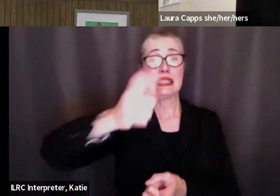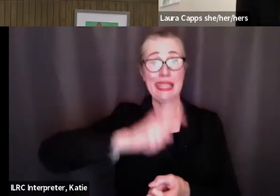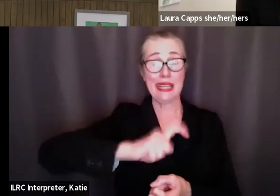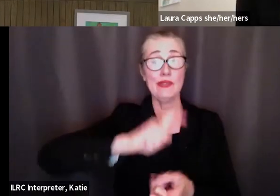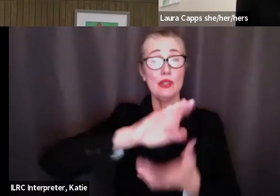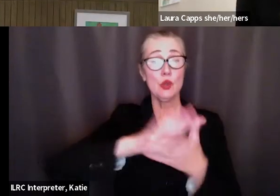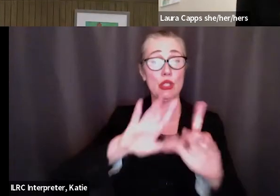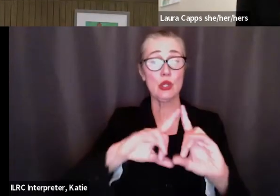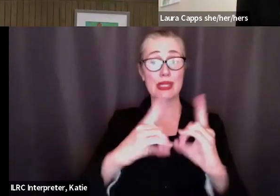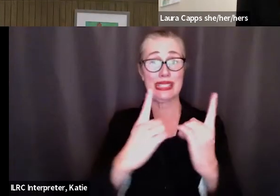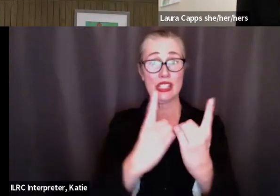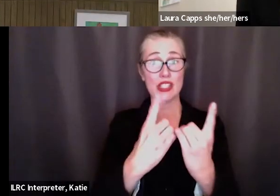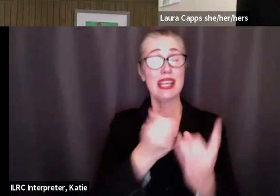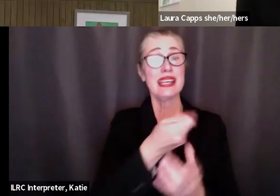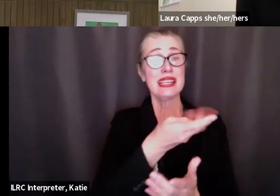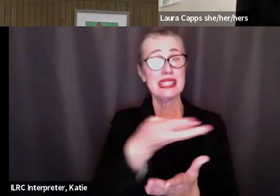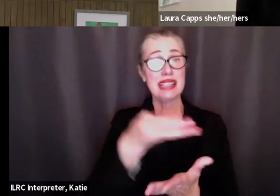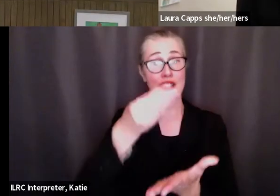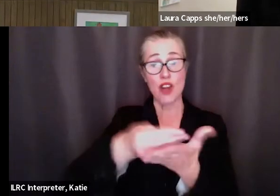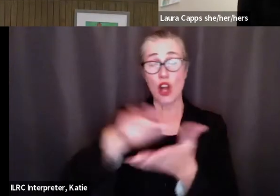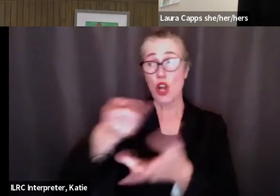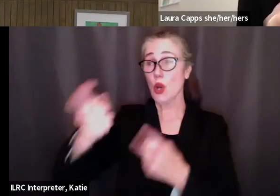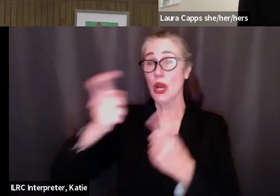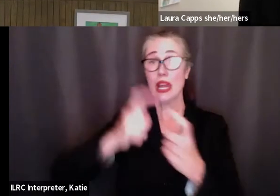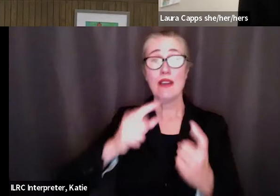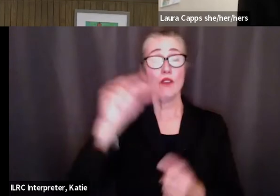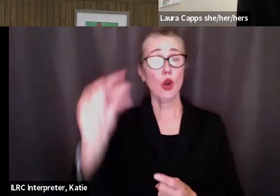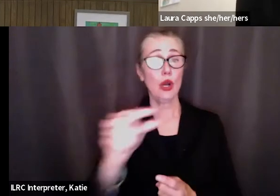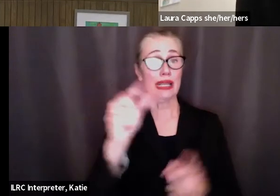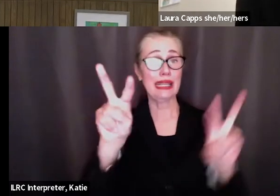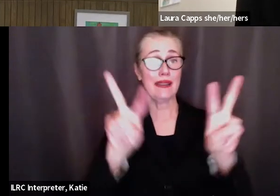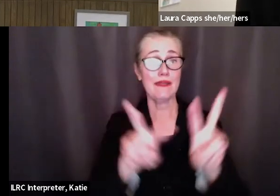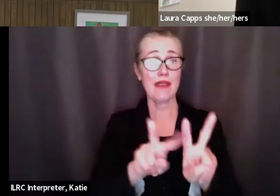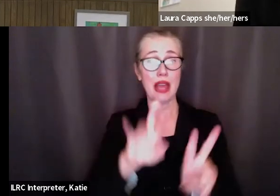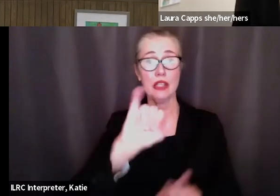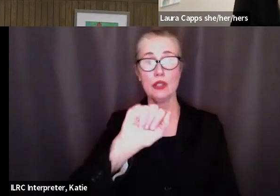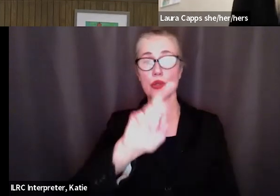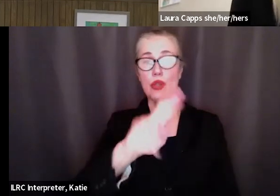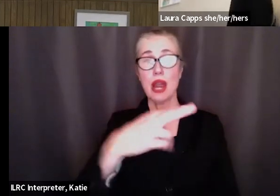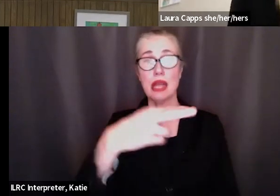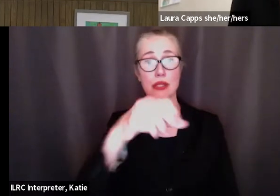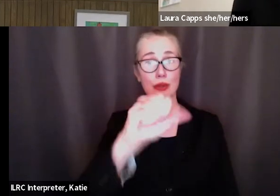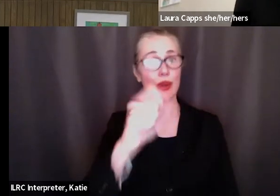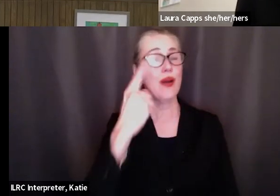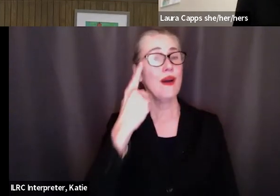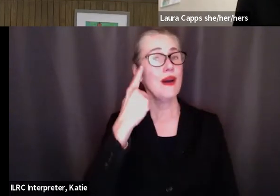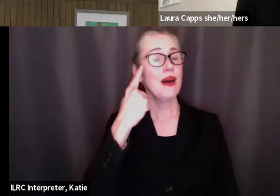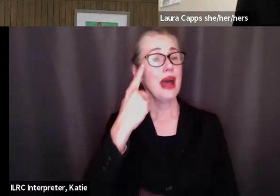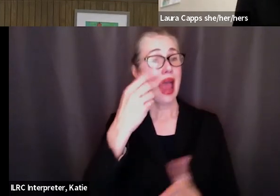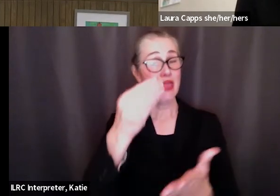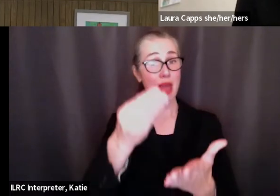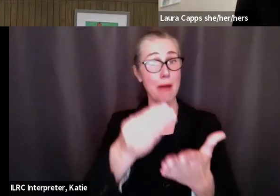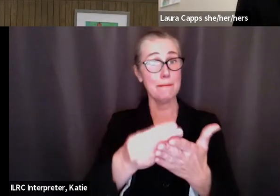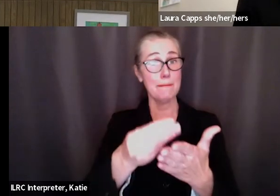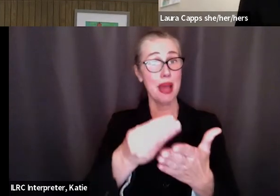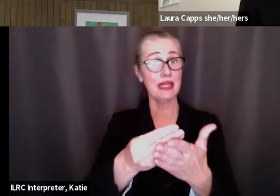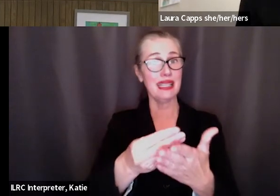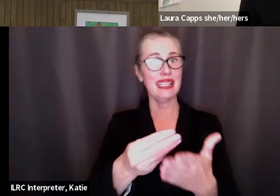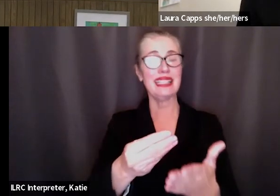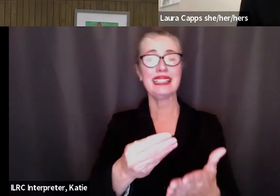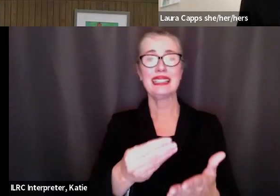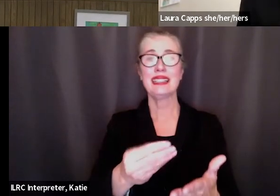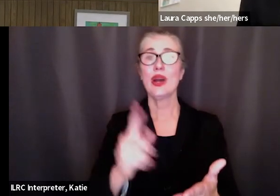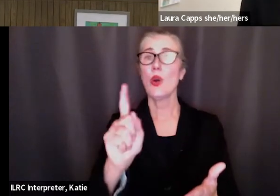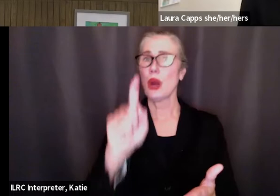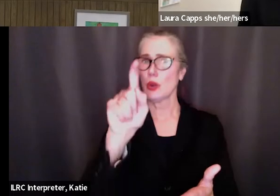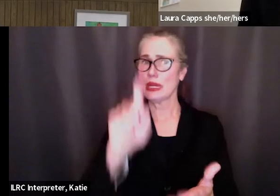there are several donations that were made to goleta valley junior high for especially for money where it's needed the most and also